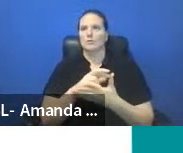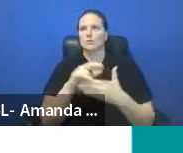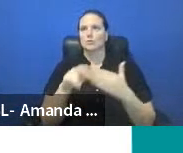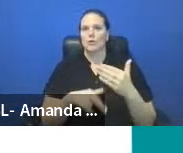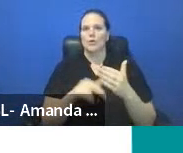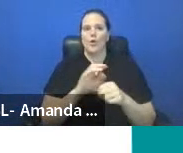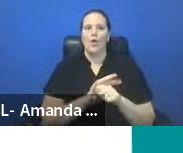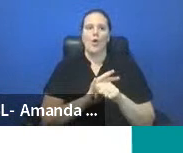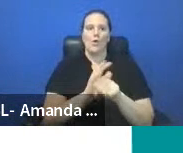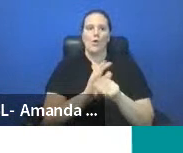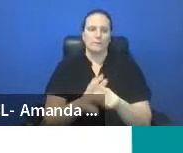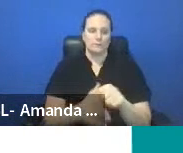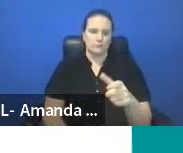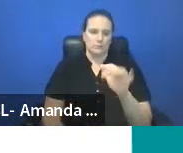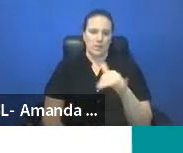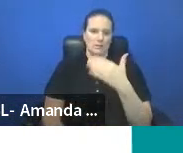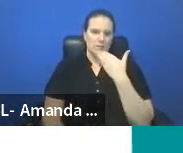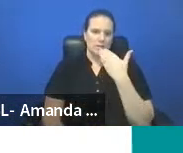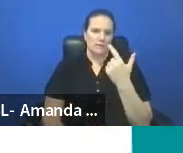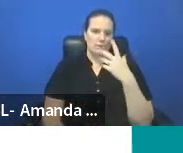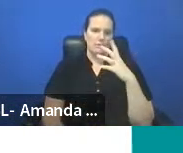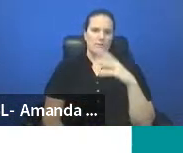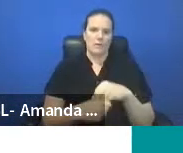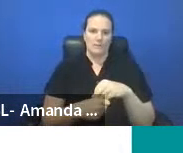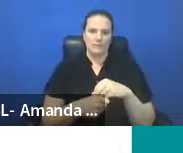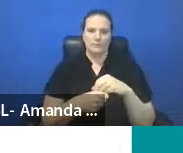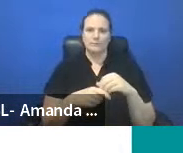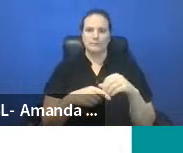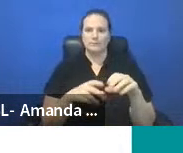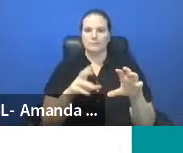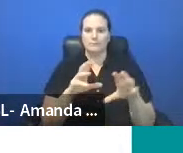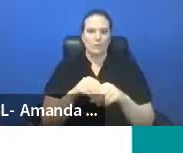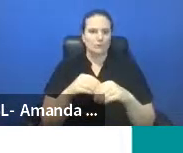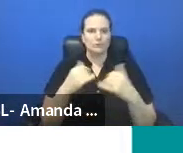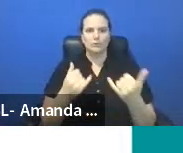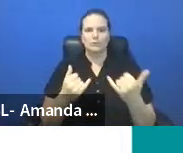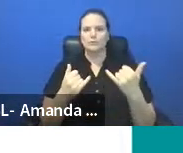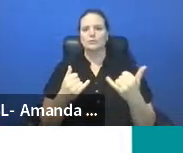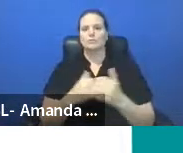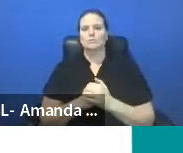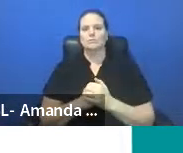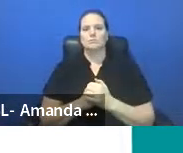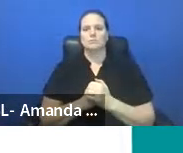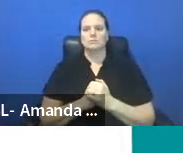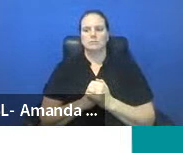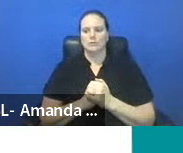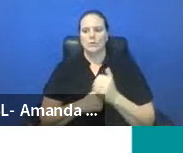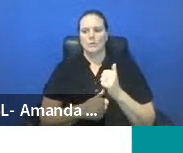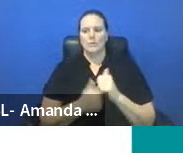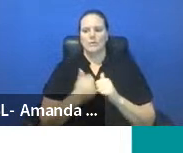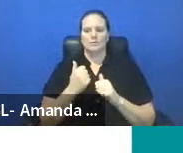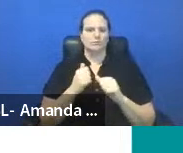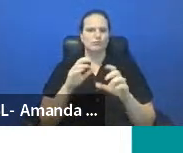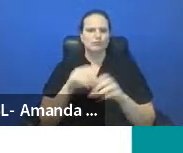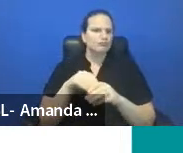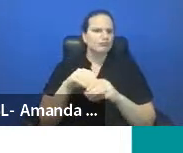COVID. I just want to thank everyone for your great participation today. I think this has been one of our most